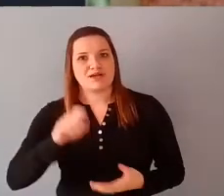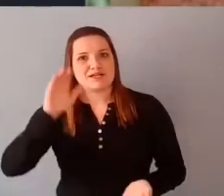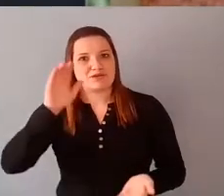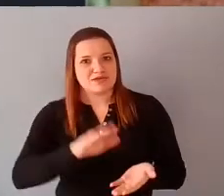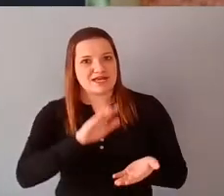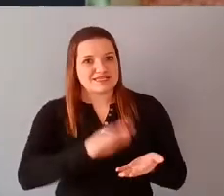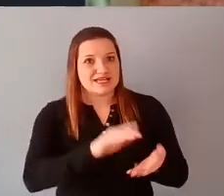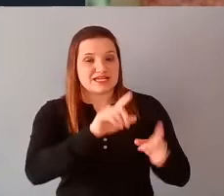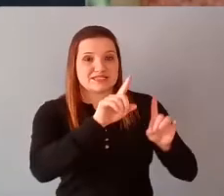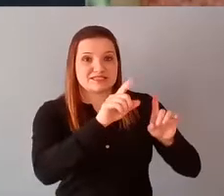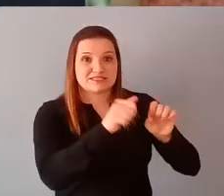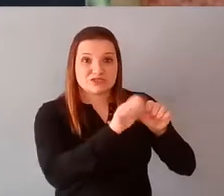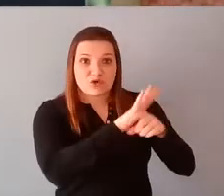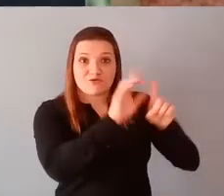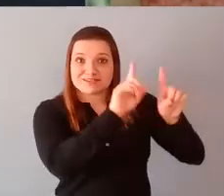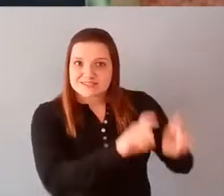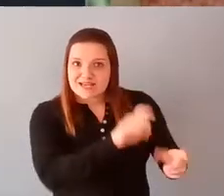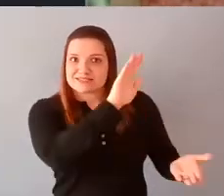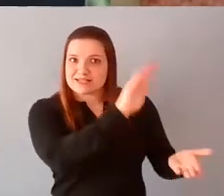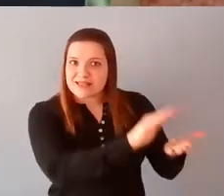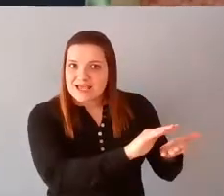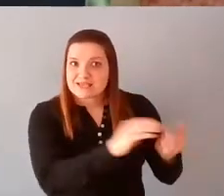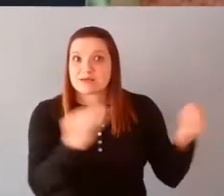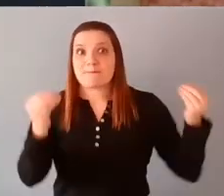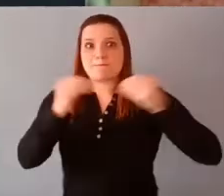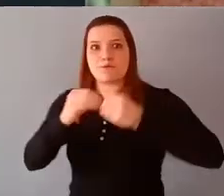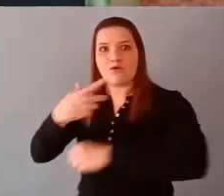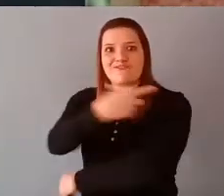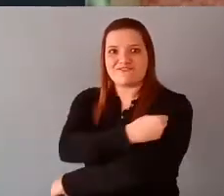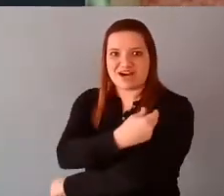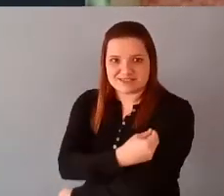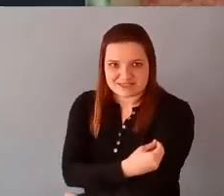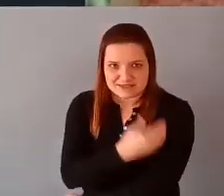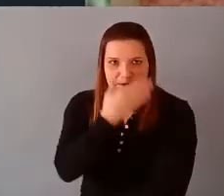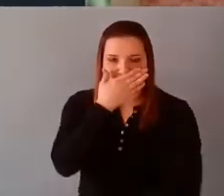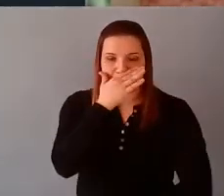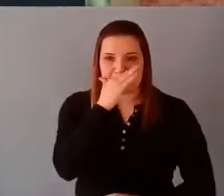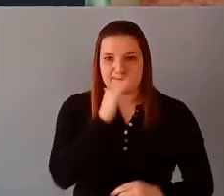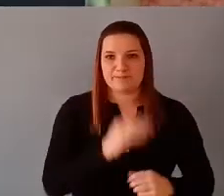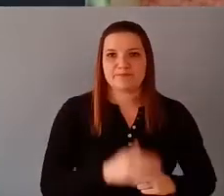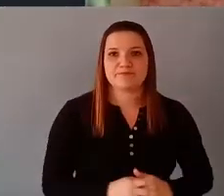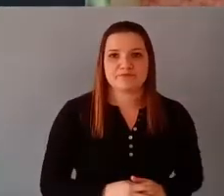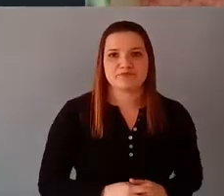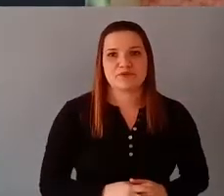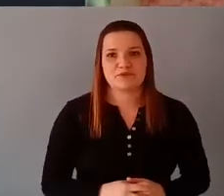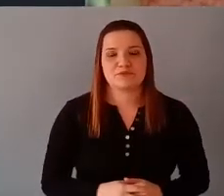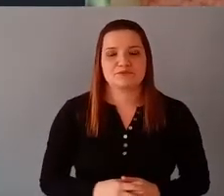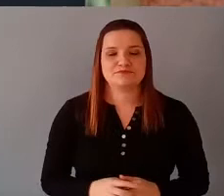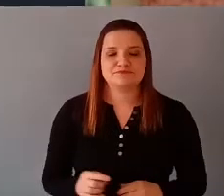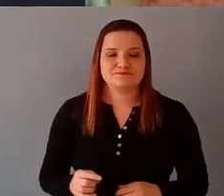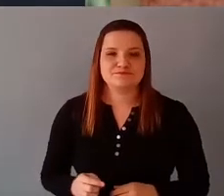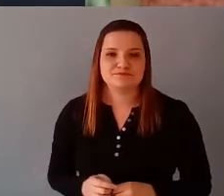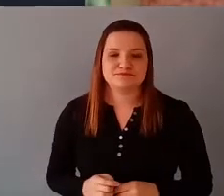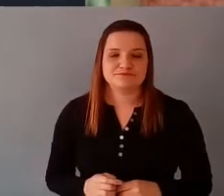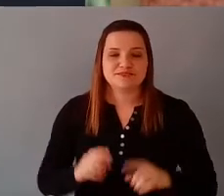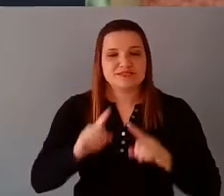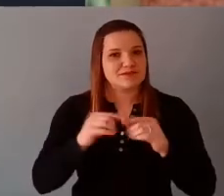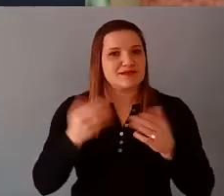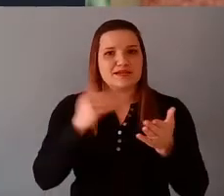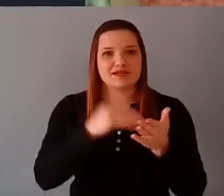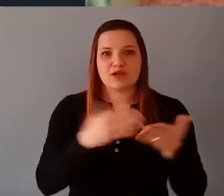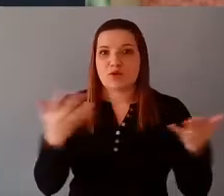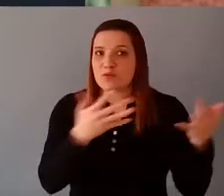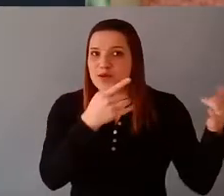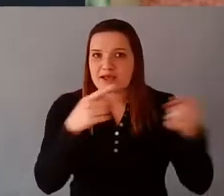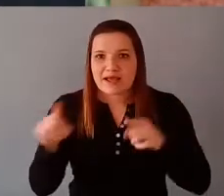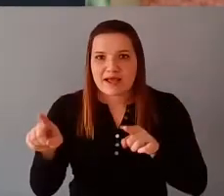less COVID testing. So let's use those resources for vaccination. So if depending again what happens,